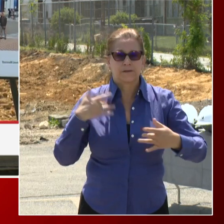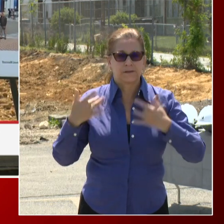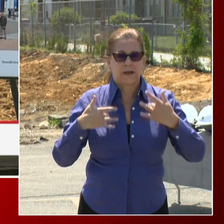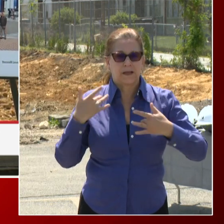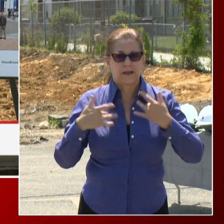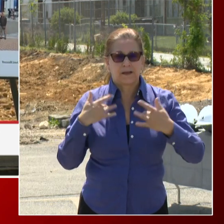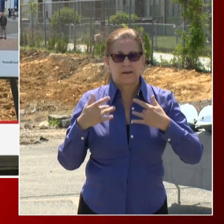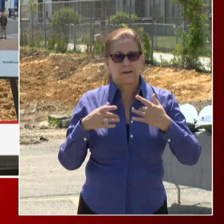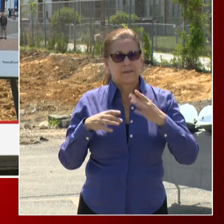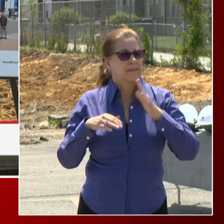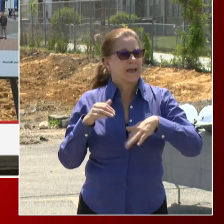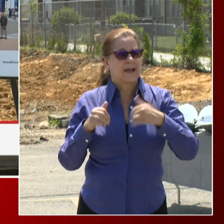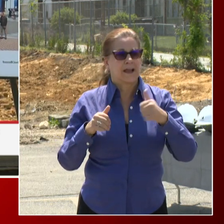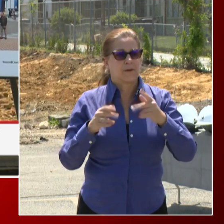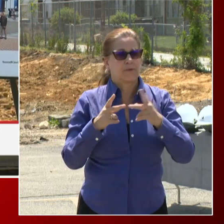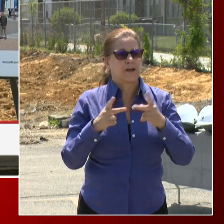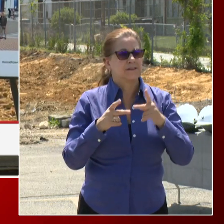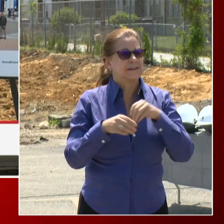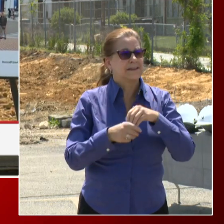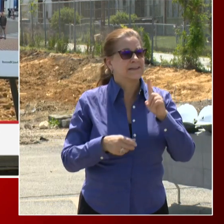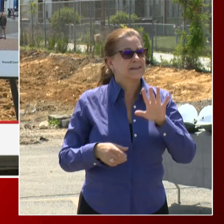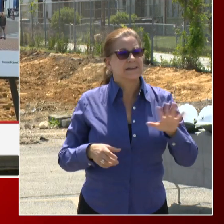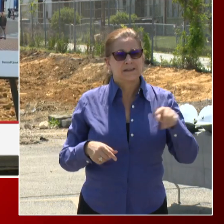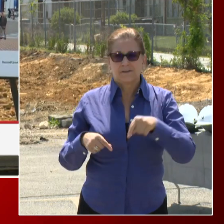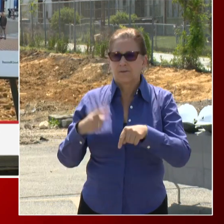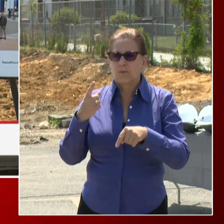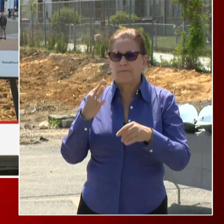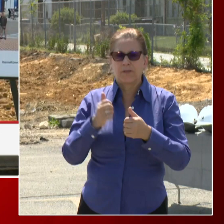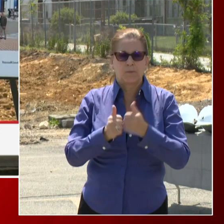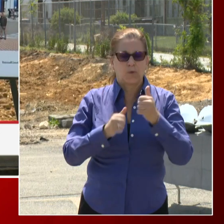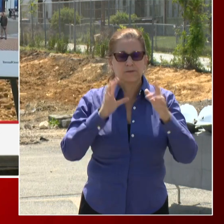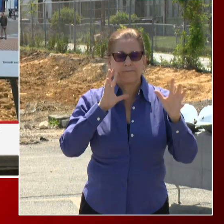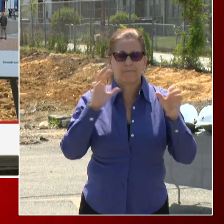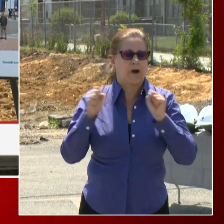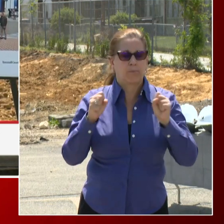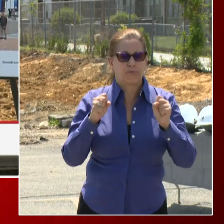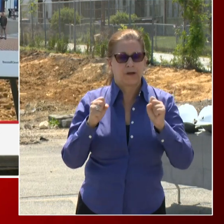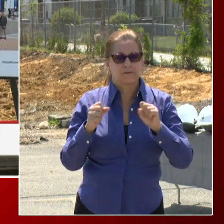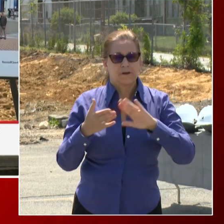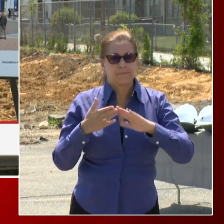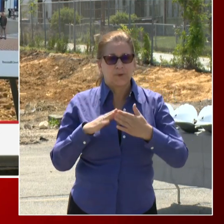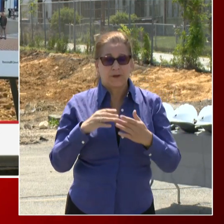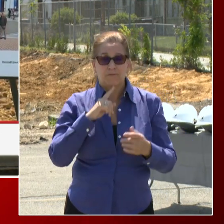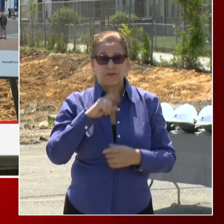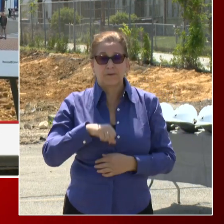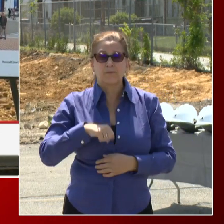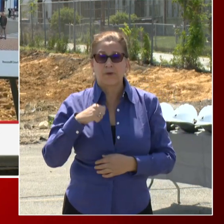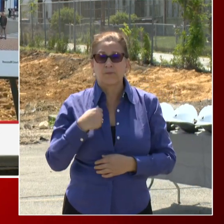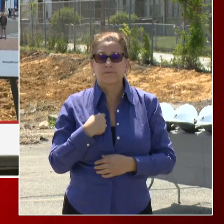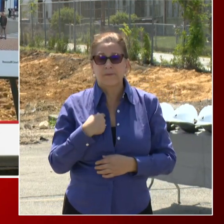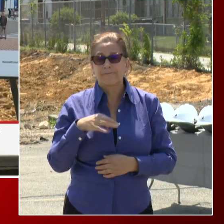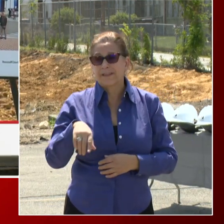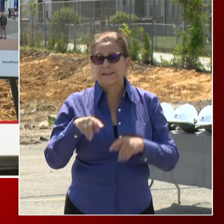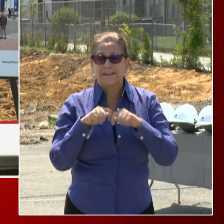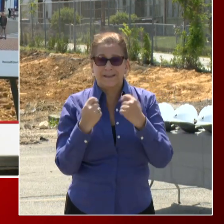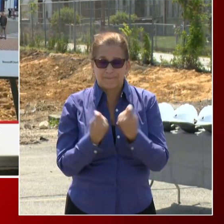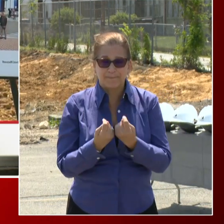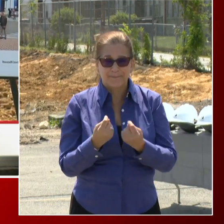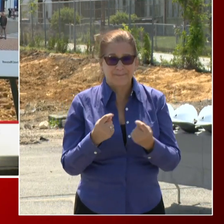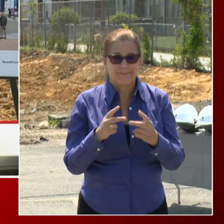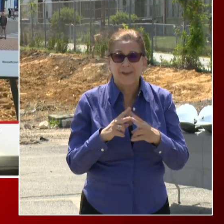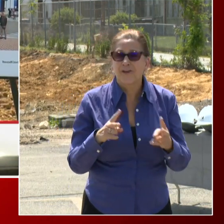that livelihood. I'm particularly proud that the Northeast Heights team that we have put together to lead or